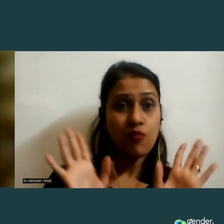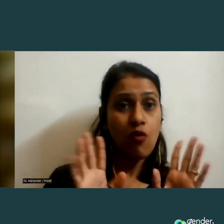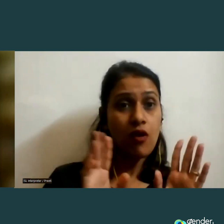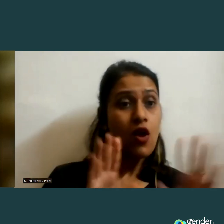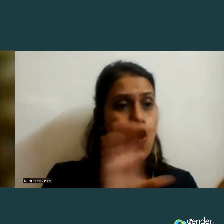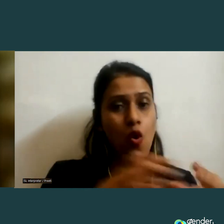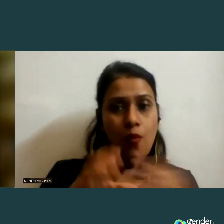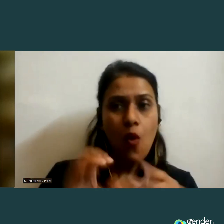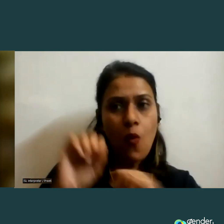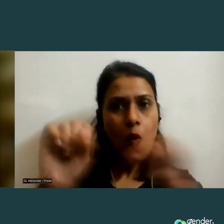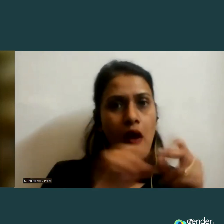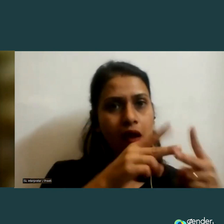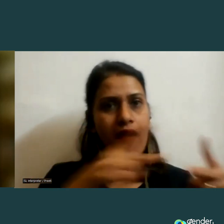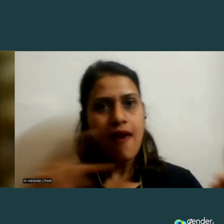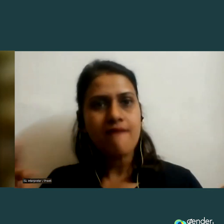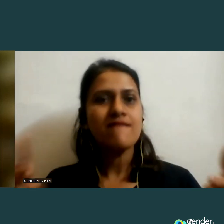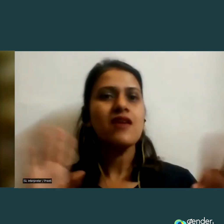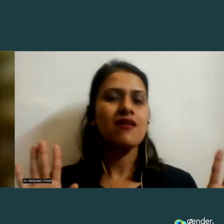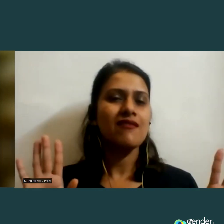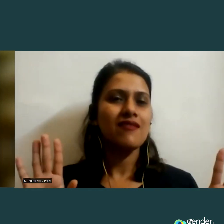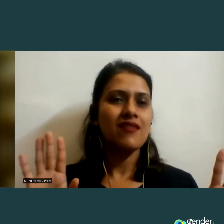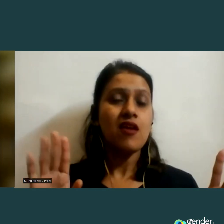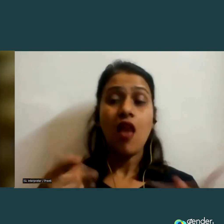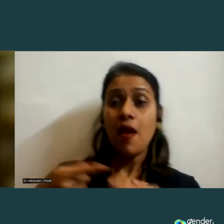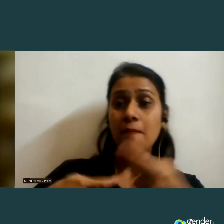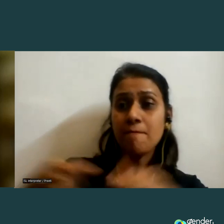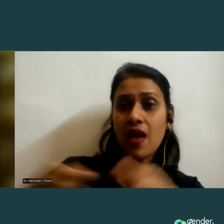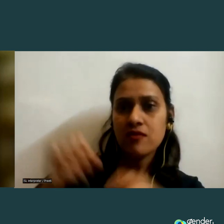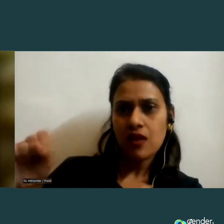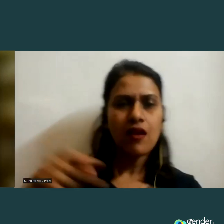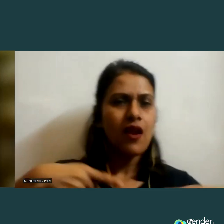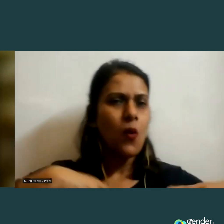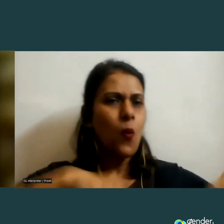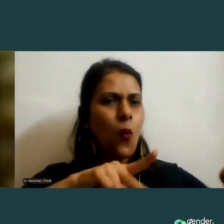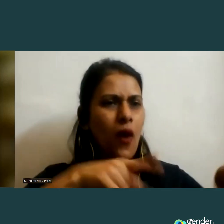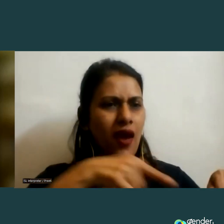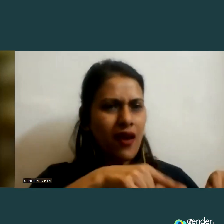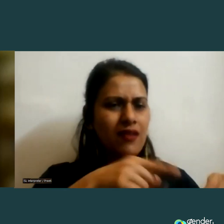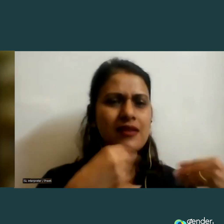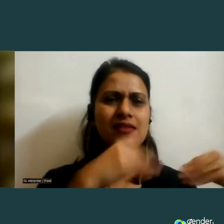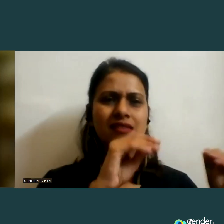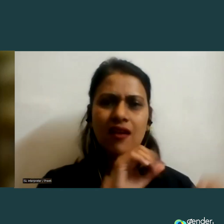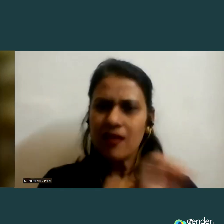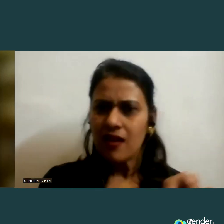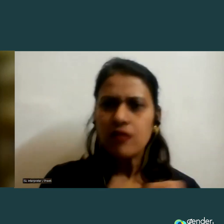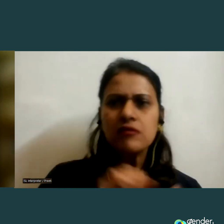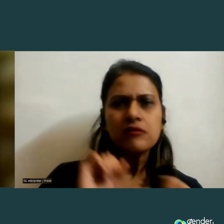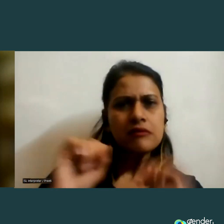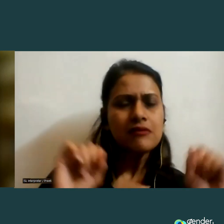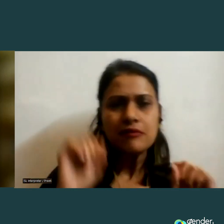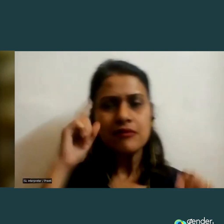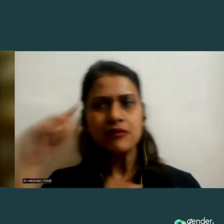as well. If it is street vendors from a business perspective, livelihoods perspective, it is a very mixed gender scenario. And it's